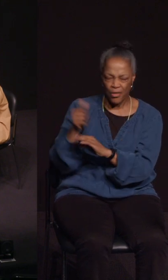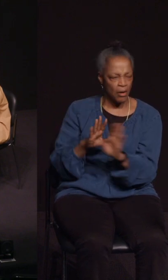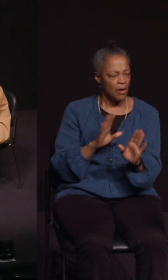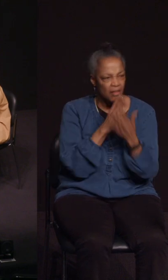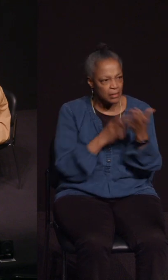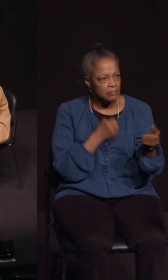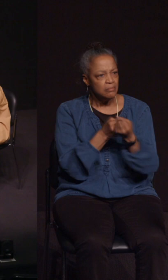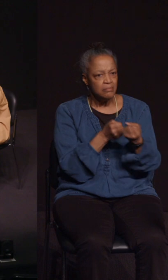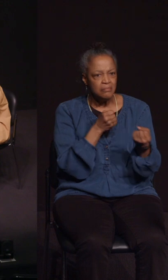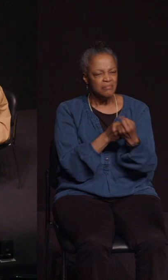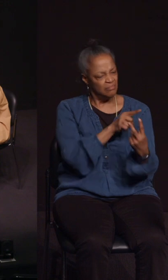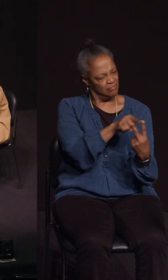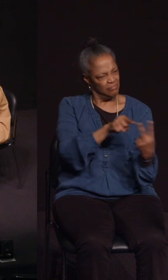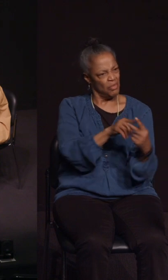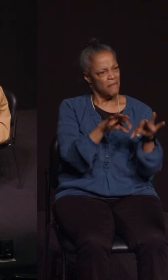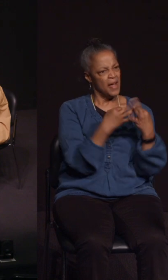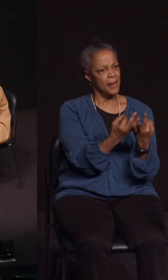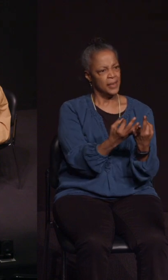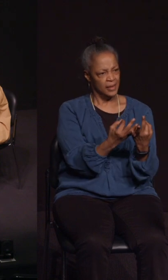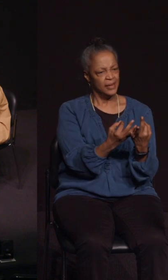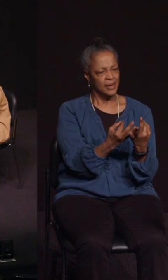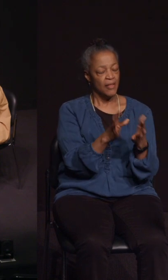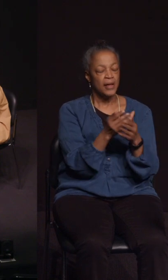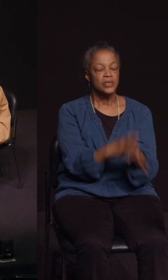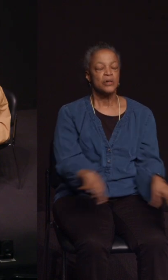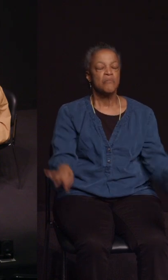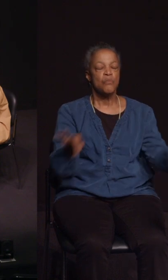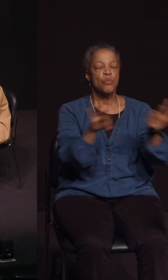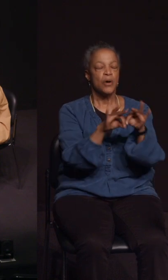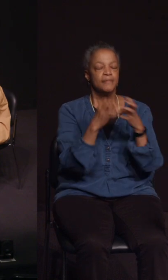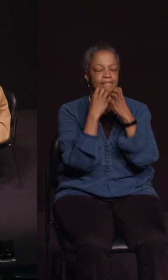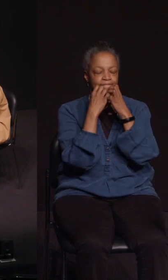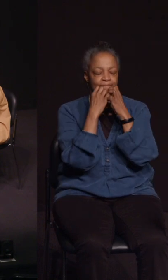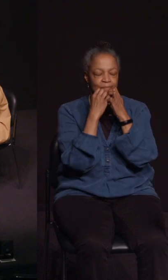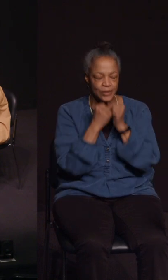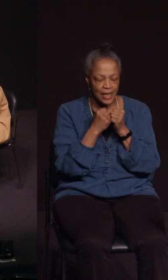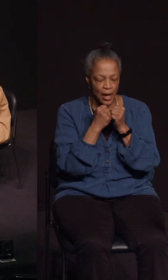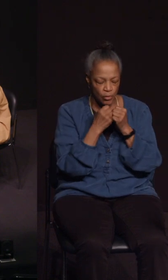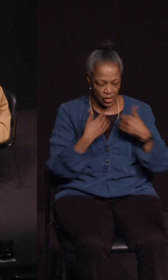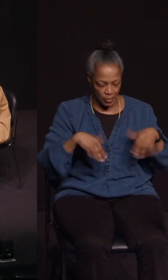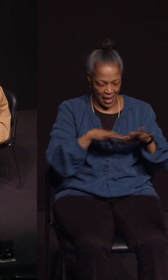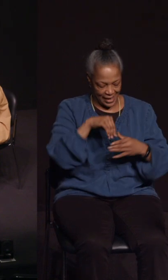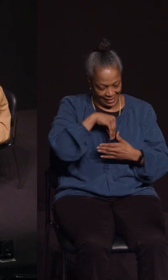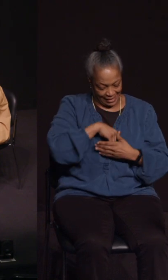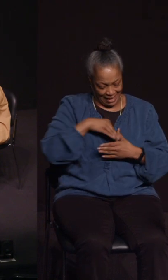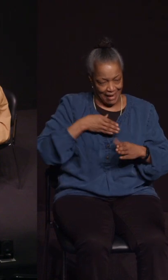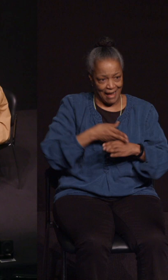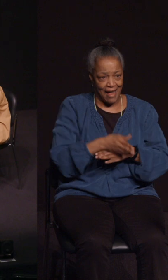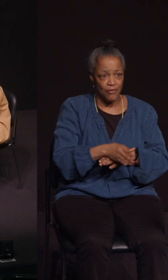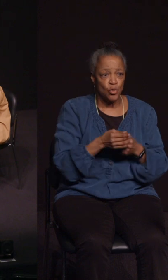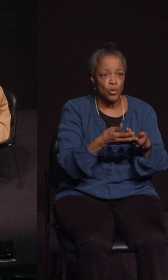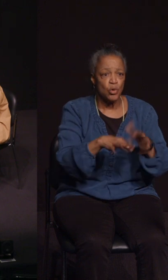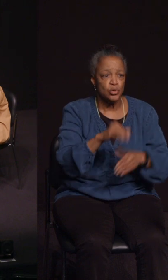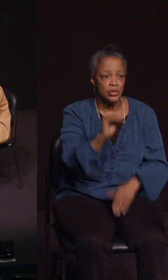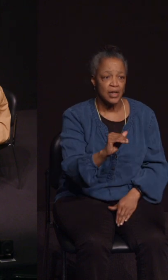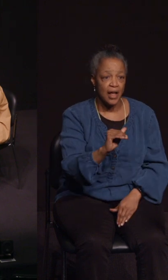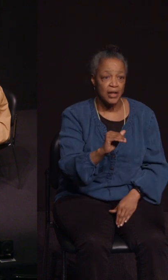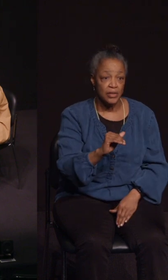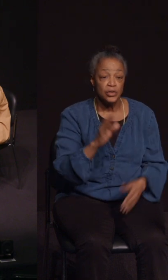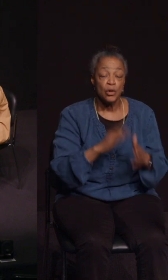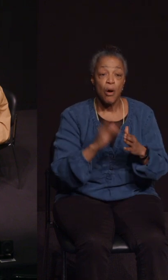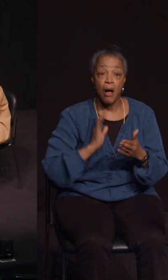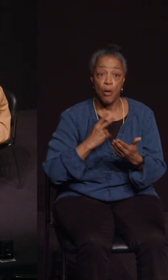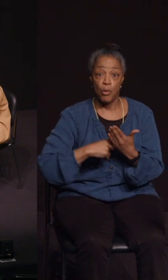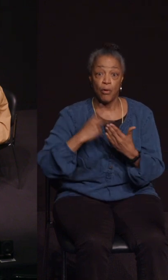is a very important and sacred space after you lose your child. So the First 48